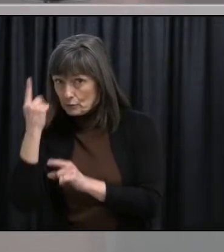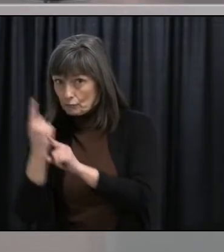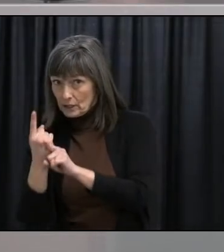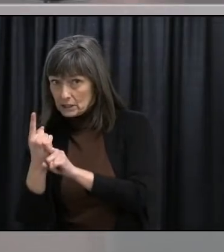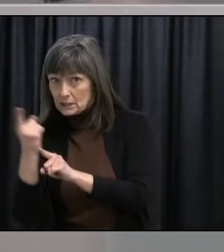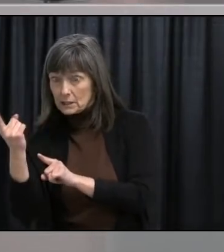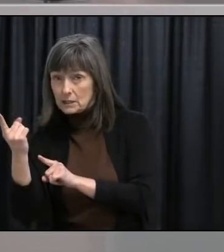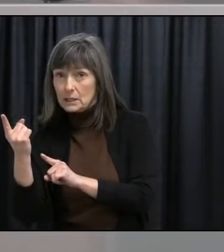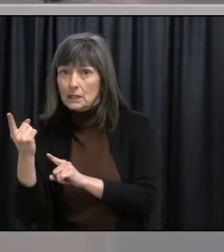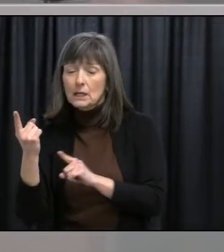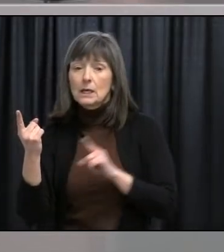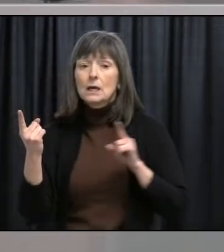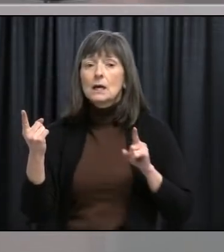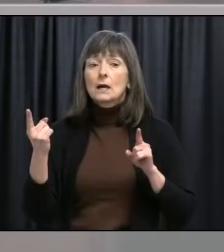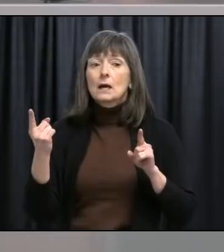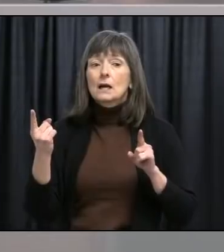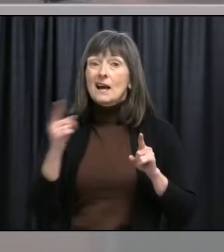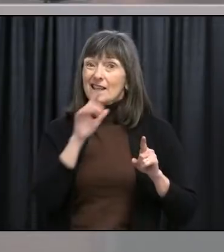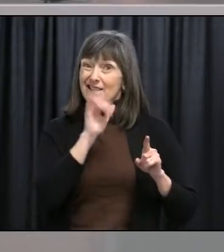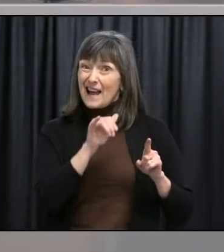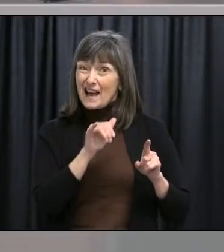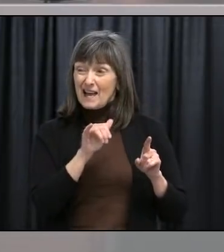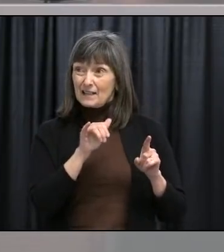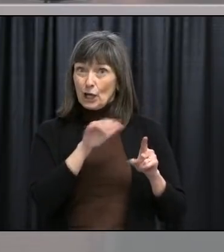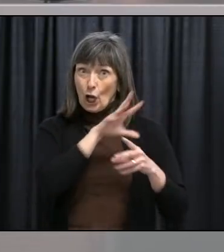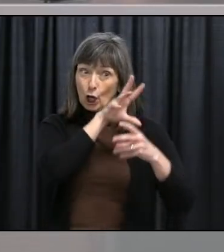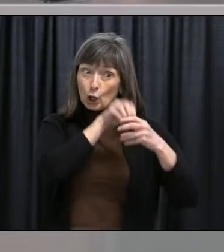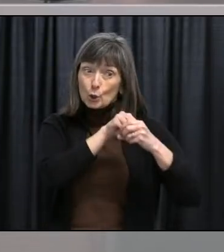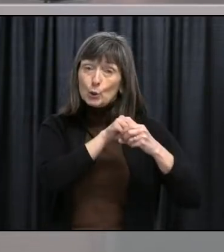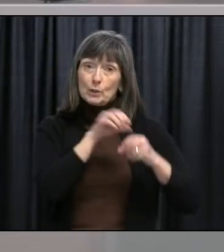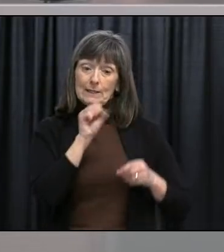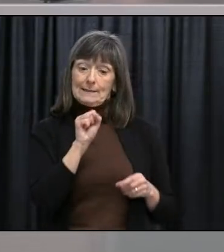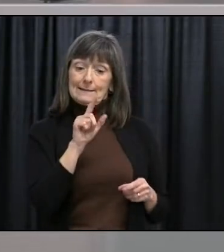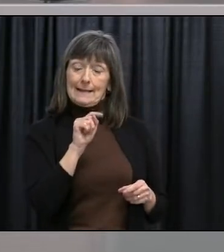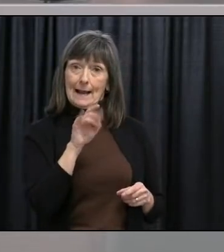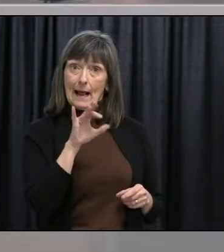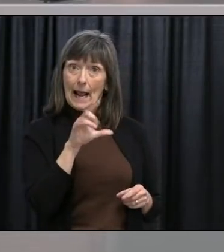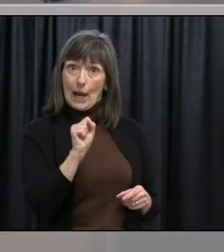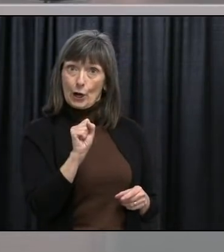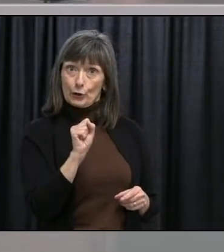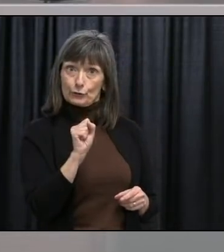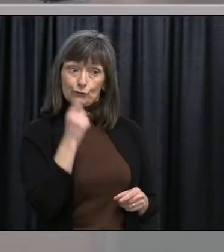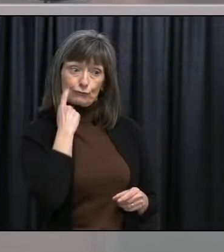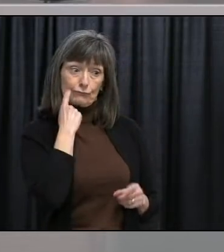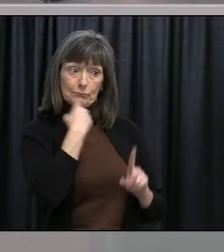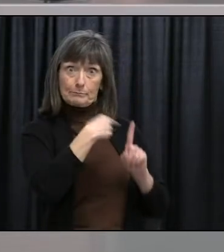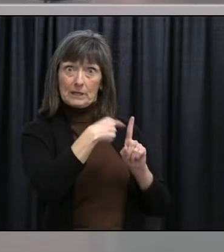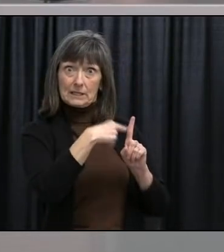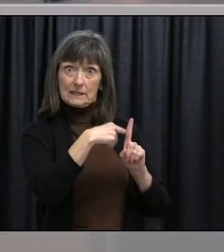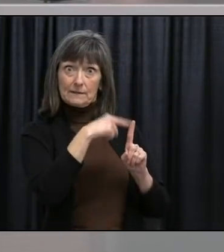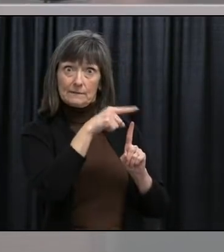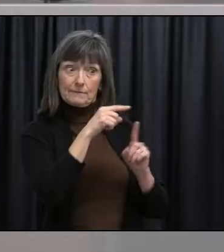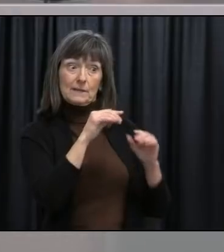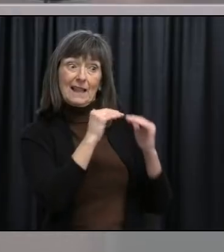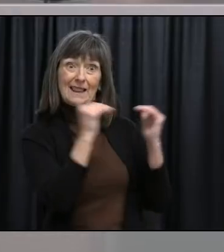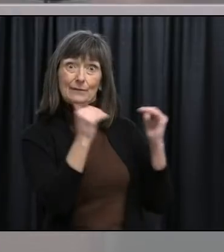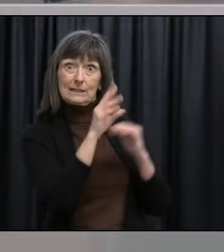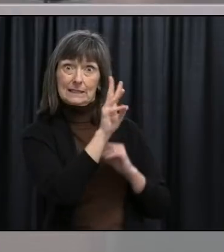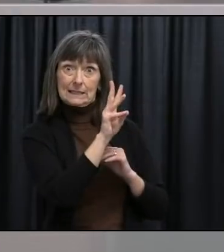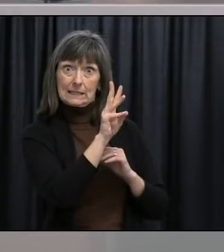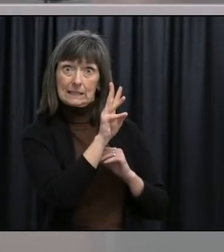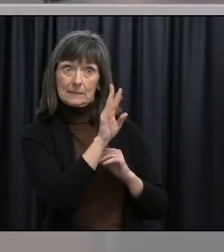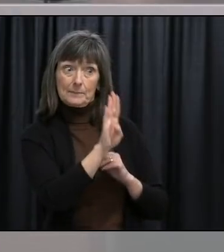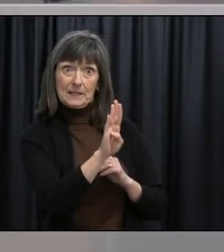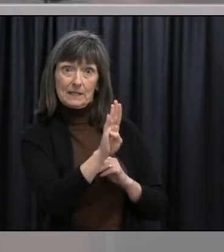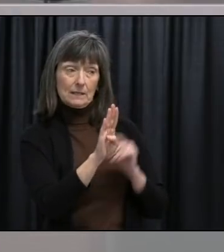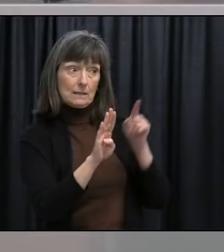include those at St. Clair's that have since tested positive due to the situation on Unit 6E,